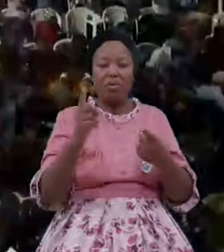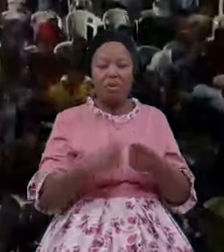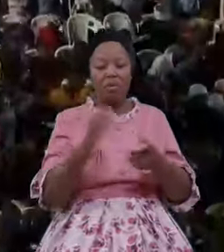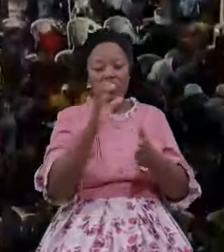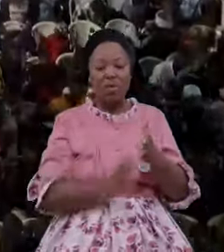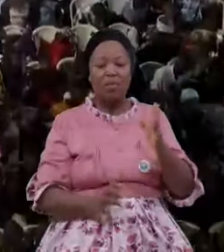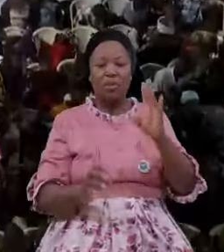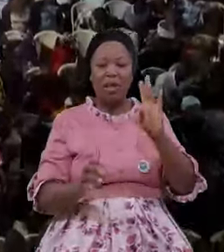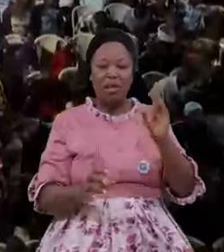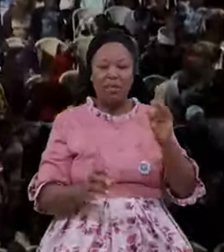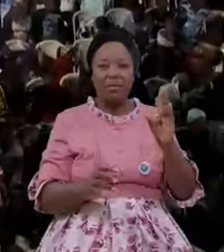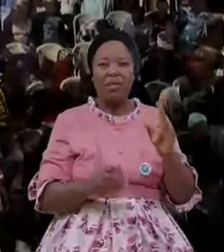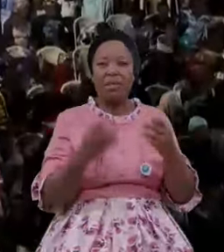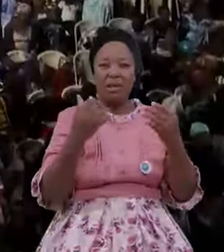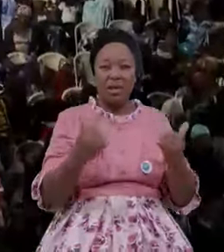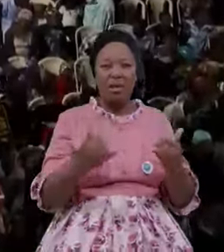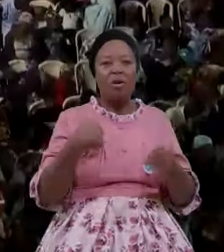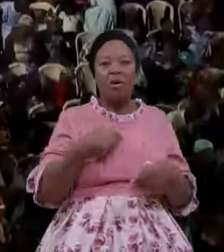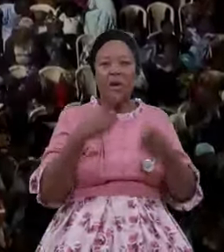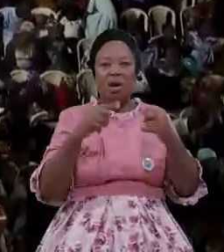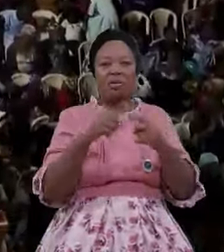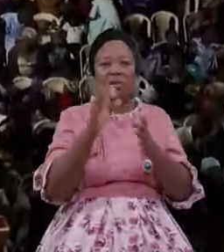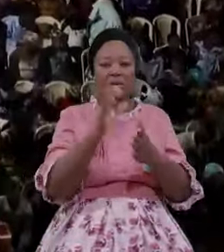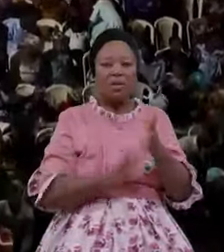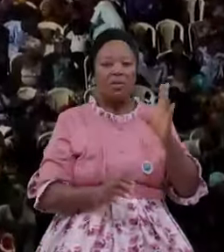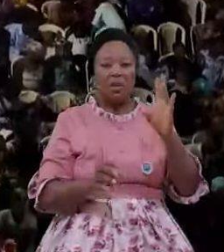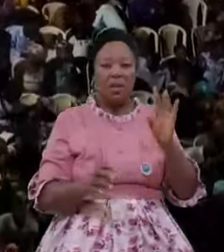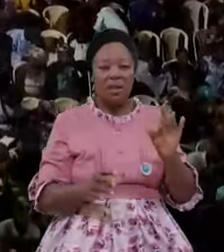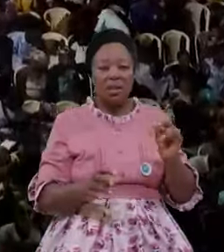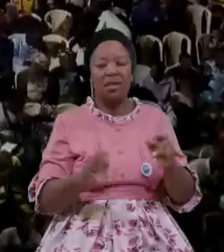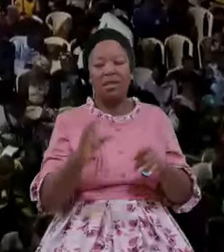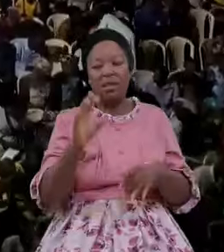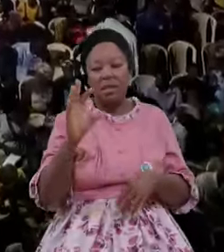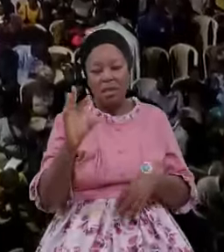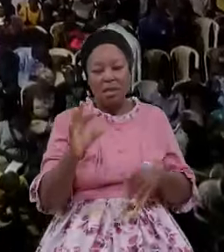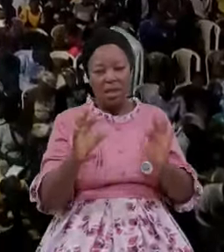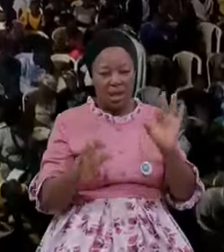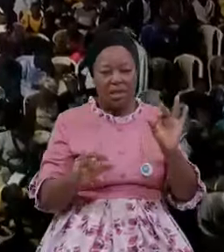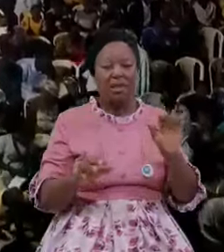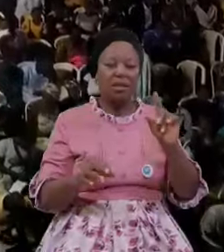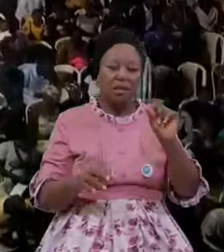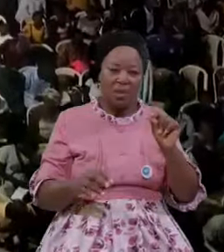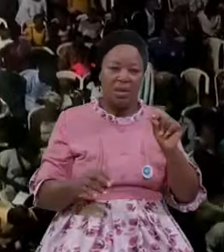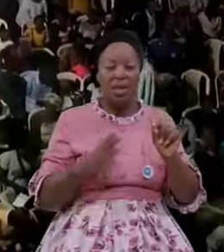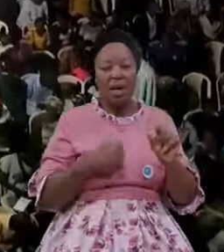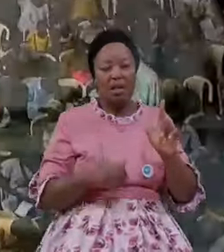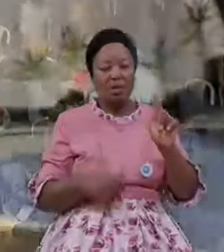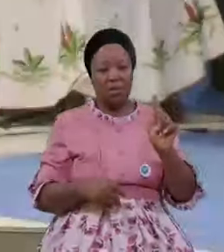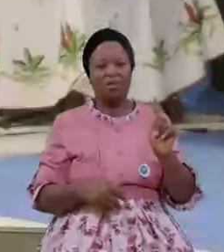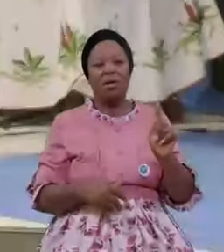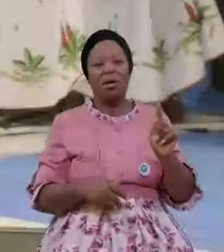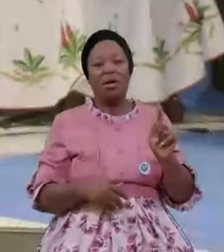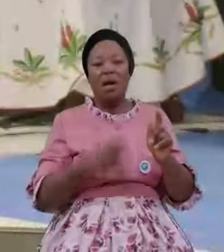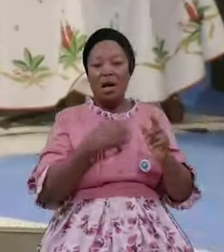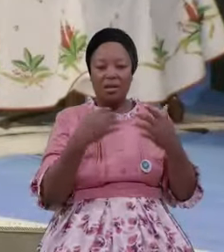17. Now, we've come to chapter 18, chapter 19, chapter 20, and chapter 21. And today, we're